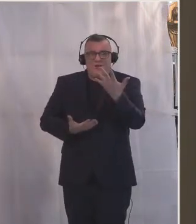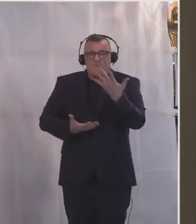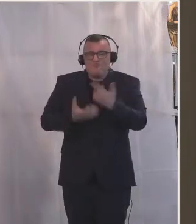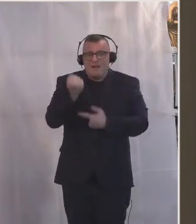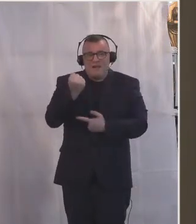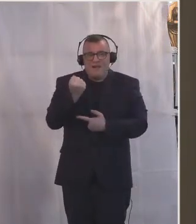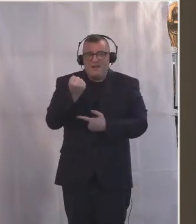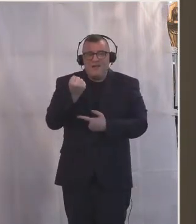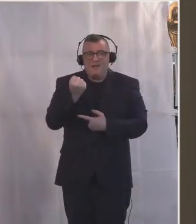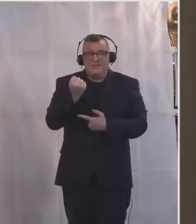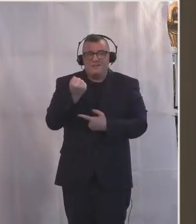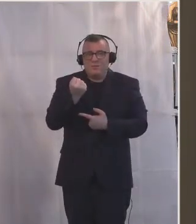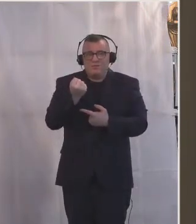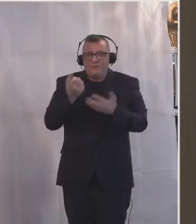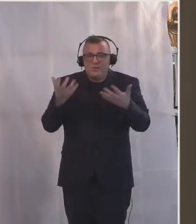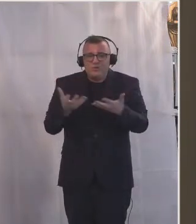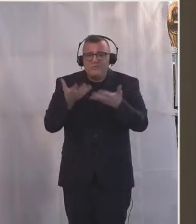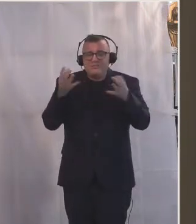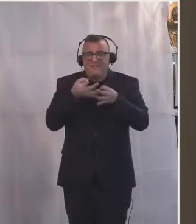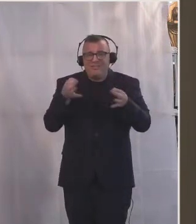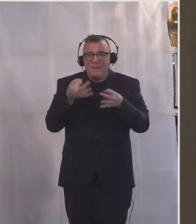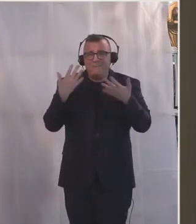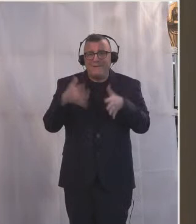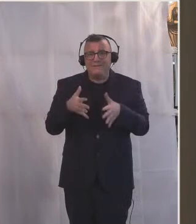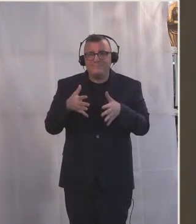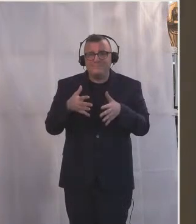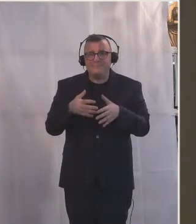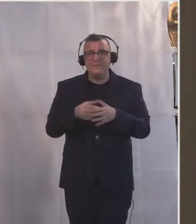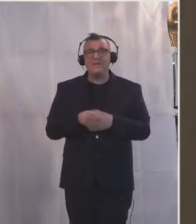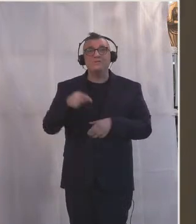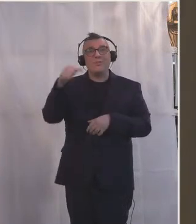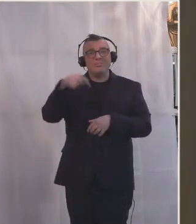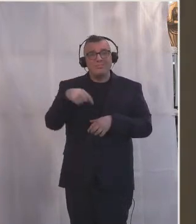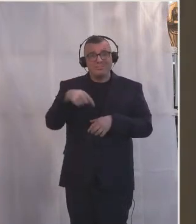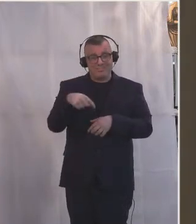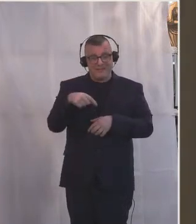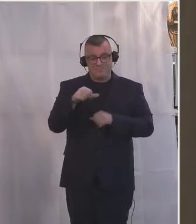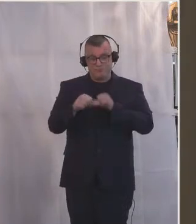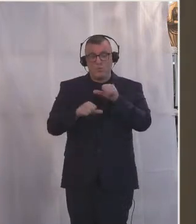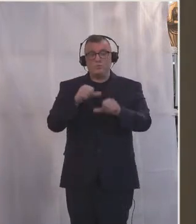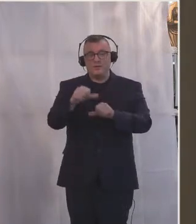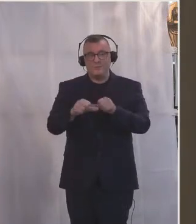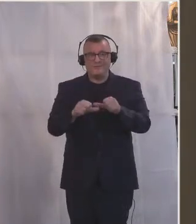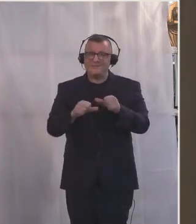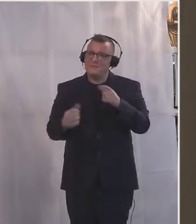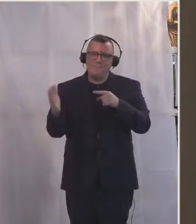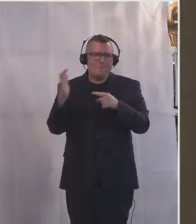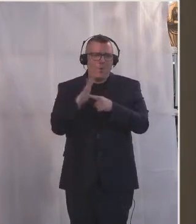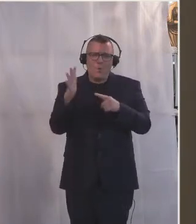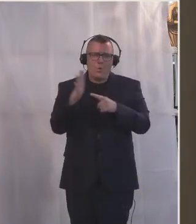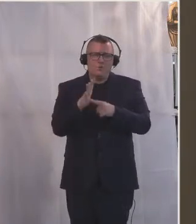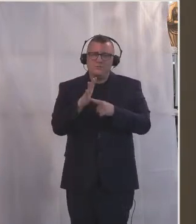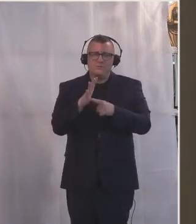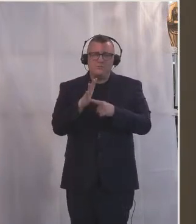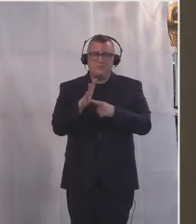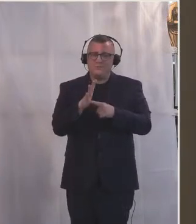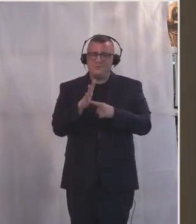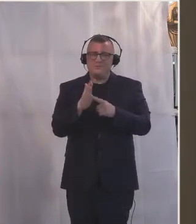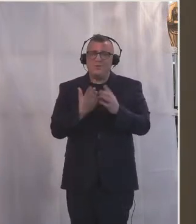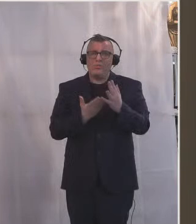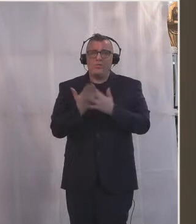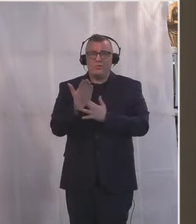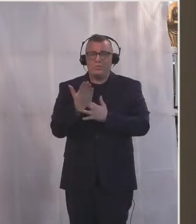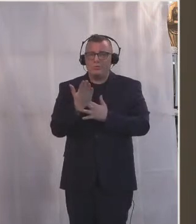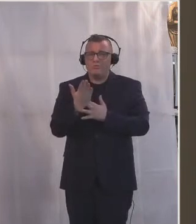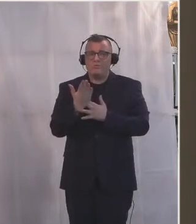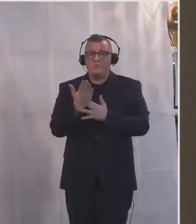should do. We've not given it the encouragement. And so programs like this are so important to all of us in terms of that journey, to